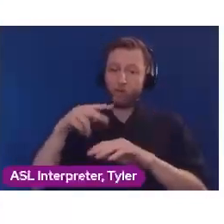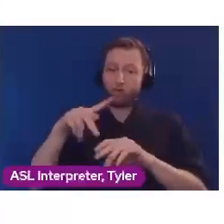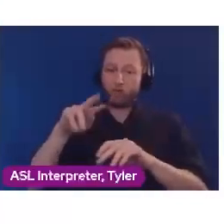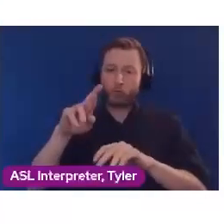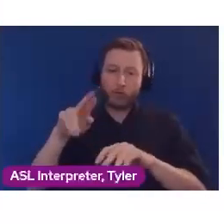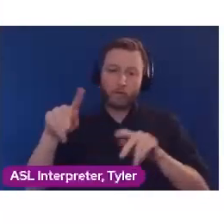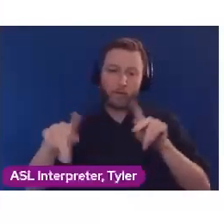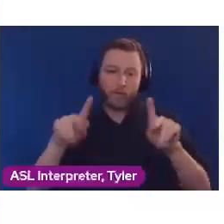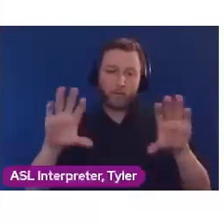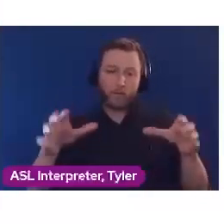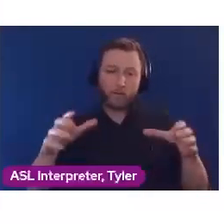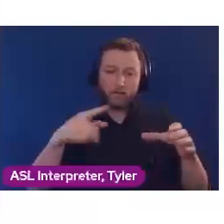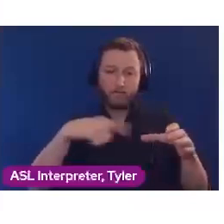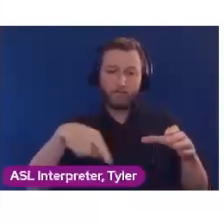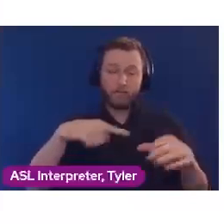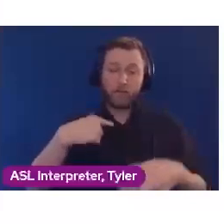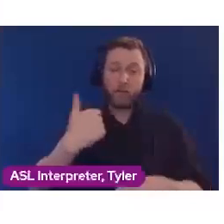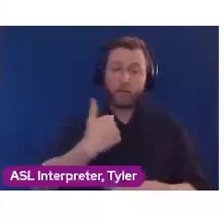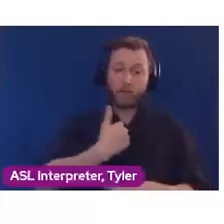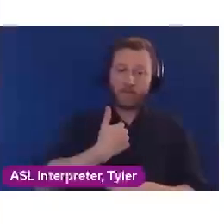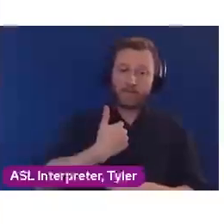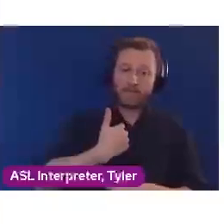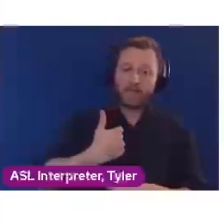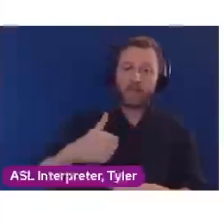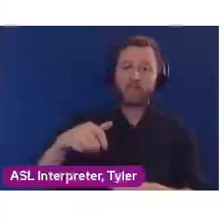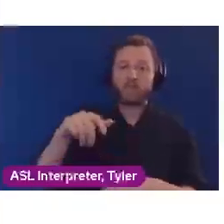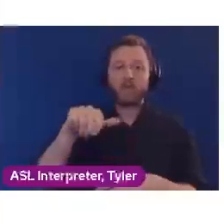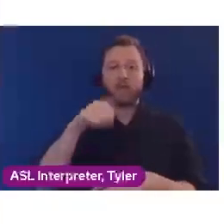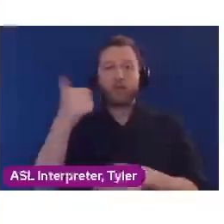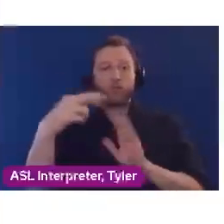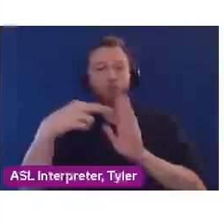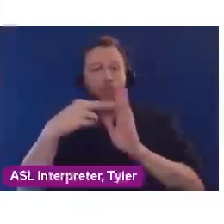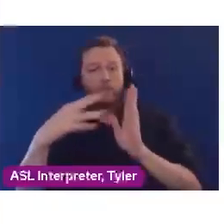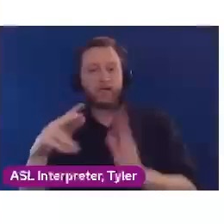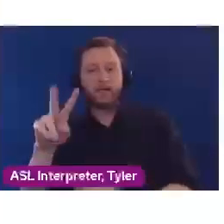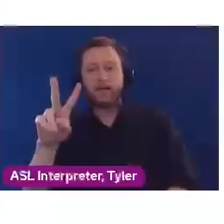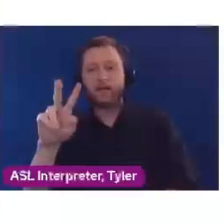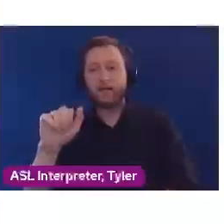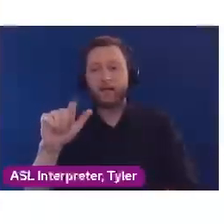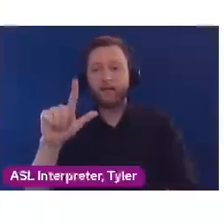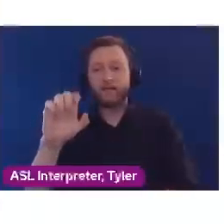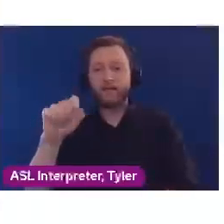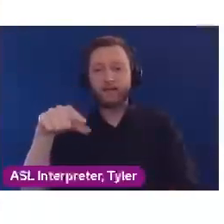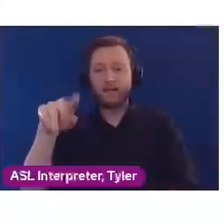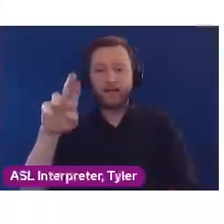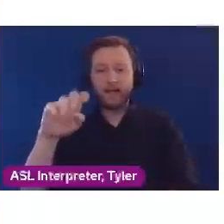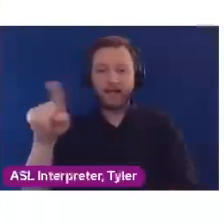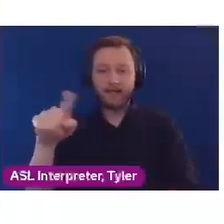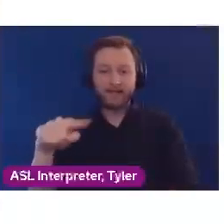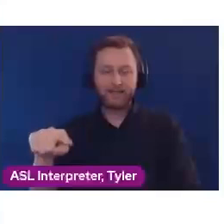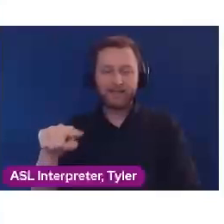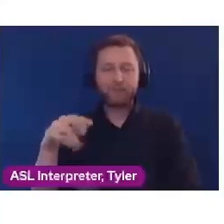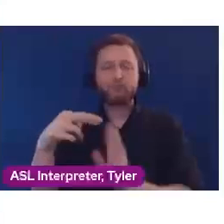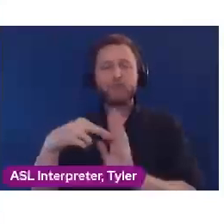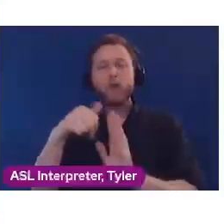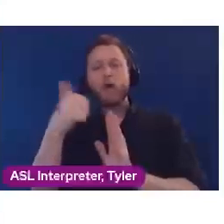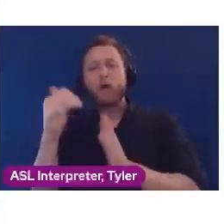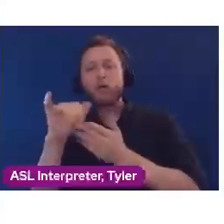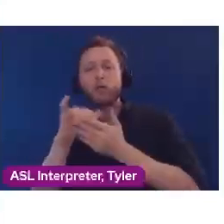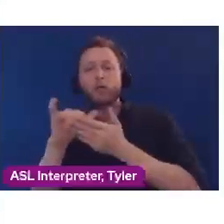spirit of that, myself and Nidia Velasquez, who represents district just one or two districts down,